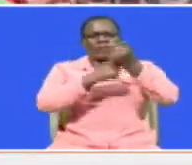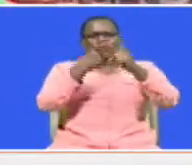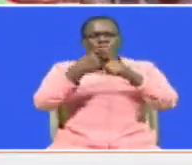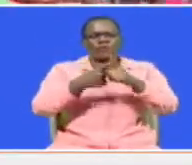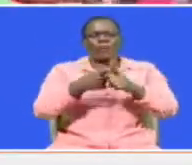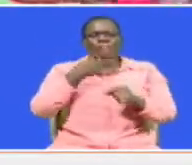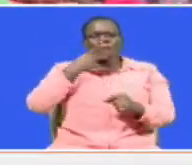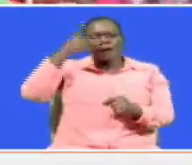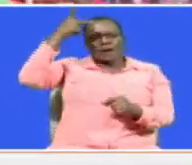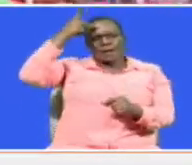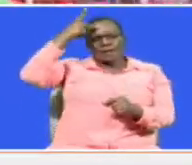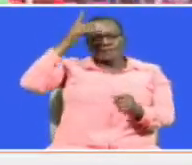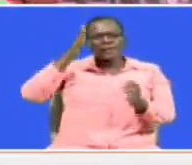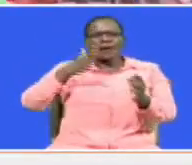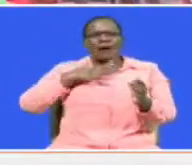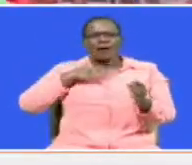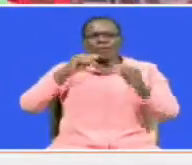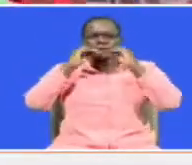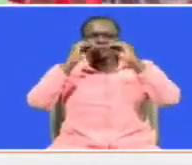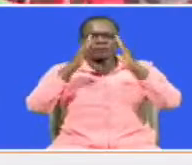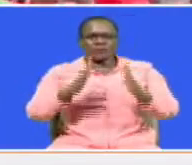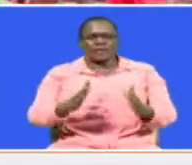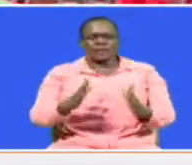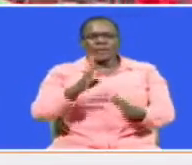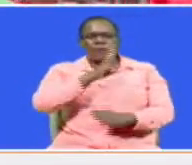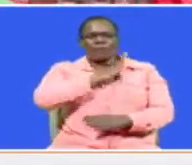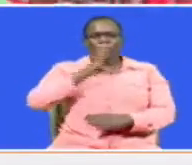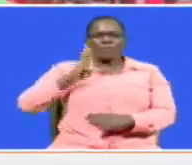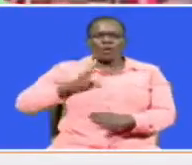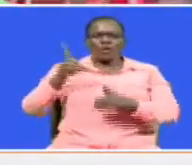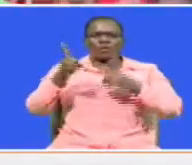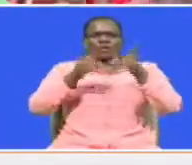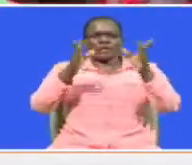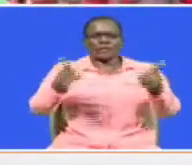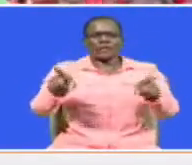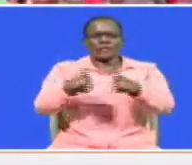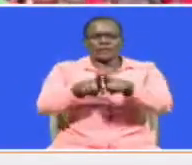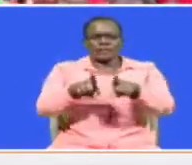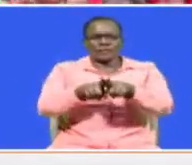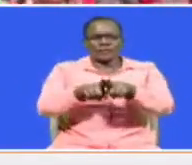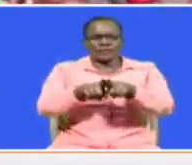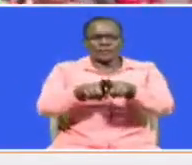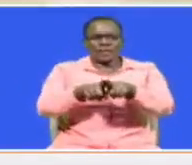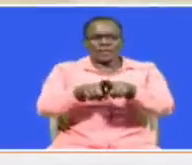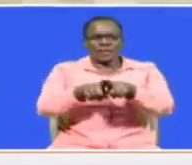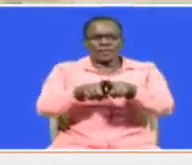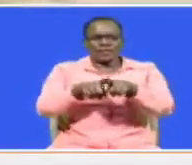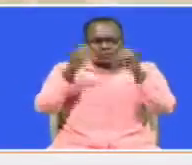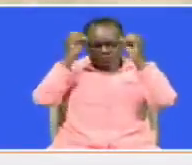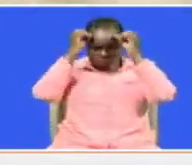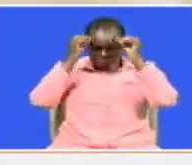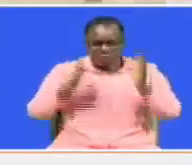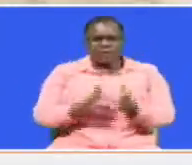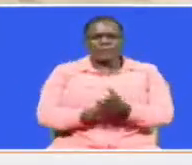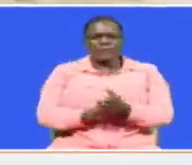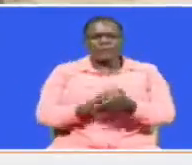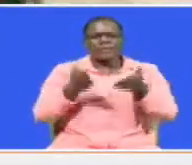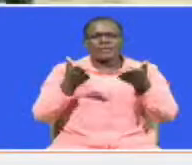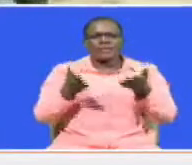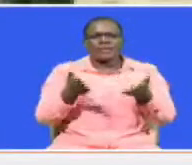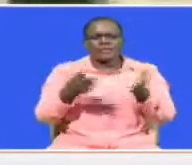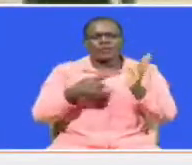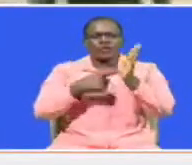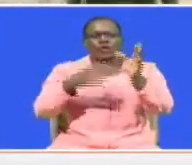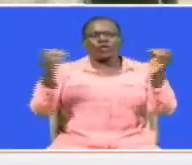our parents, our teachers, our board of directors, and all stakeholders of Moi Educational Center. Hii ikiwa